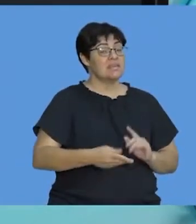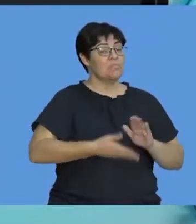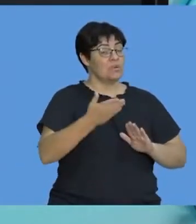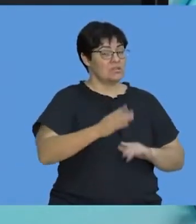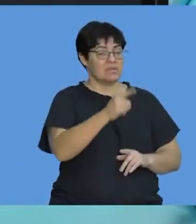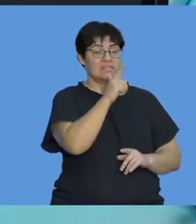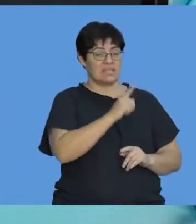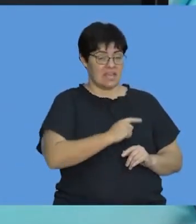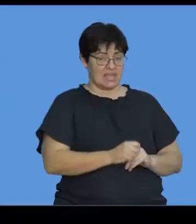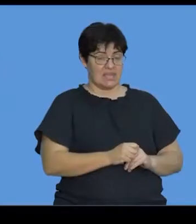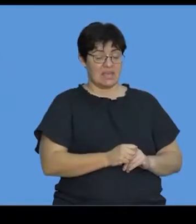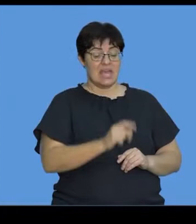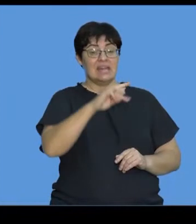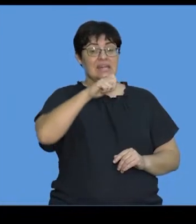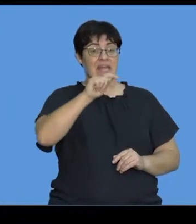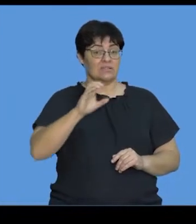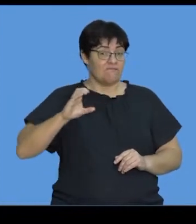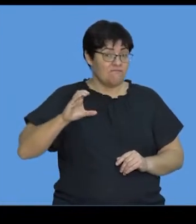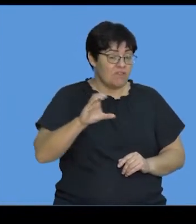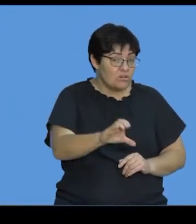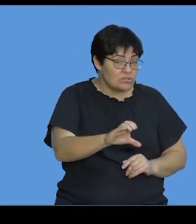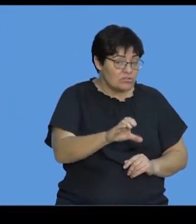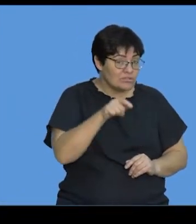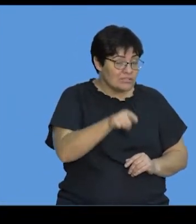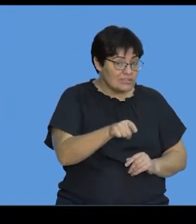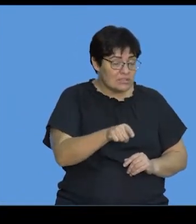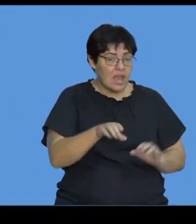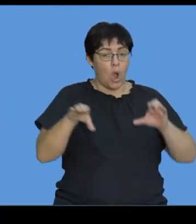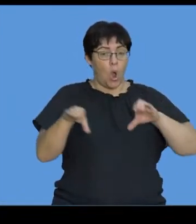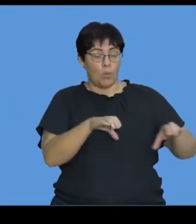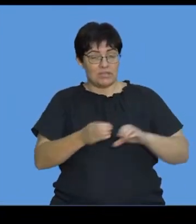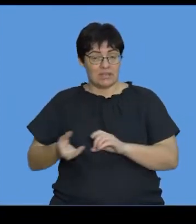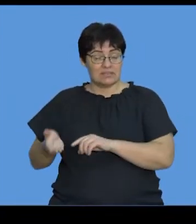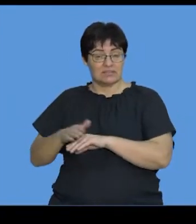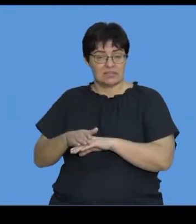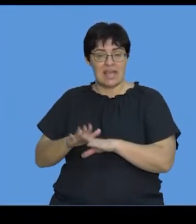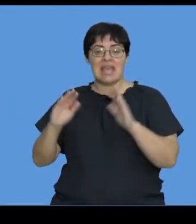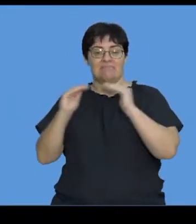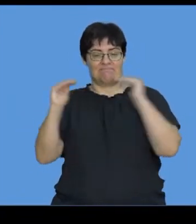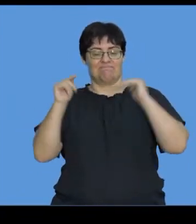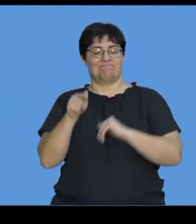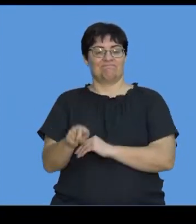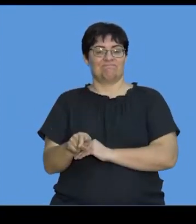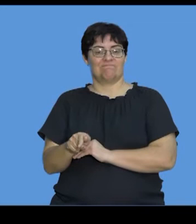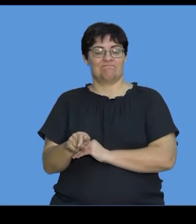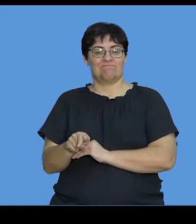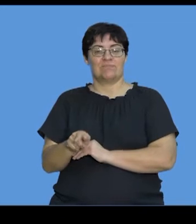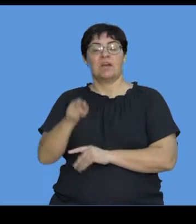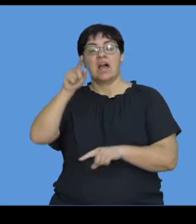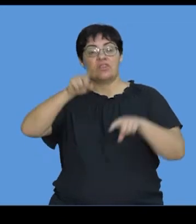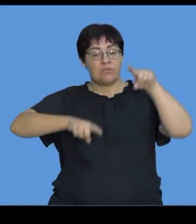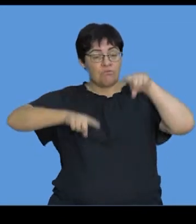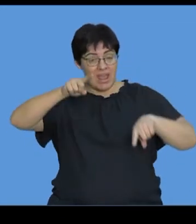it now says to us that the net force acting on an object is equal to